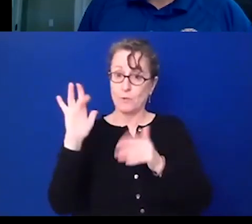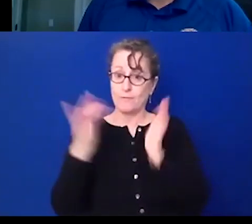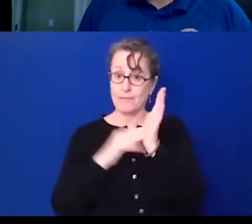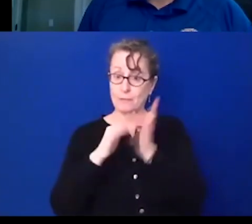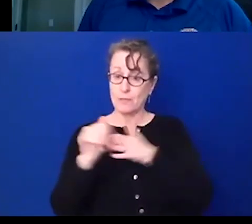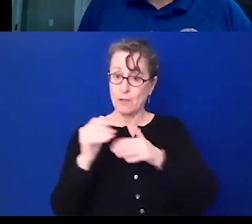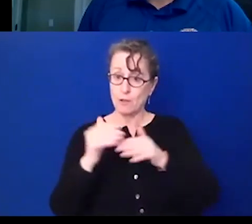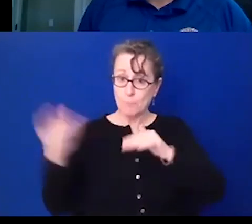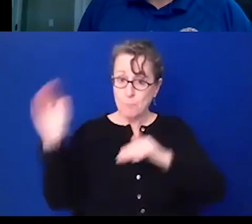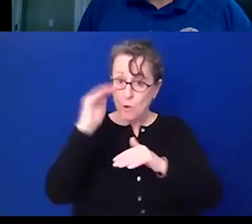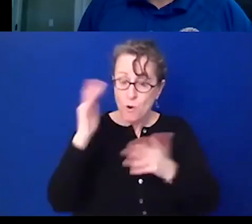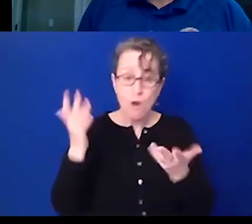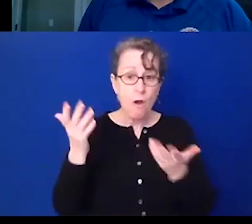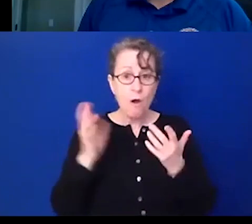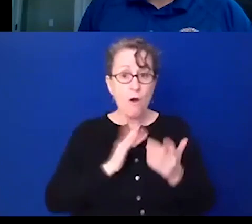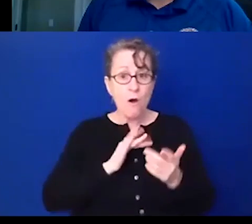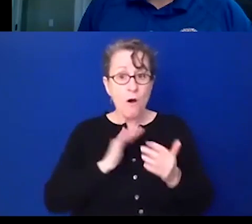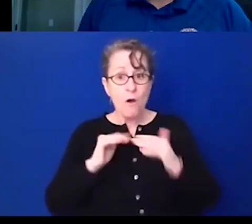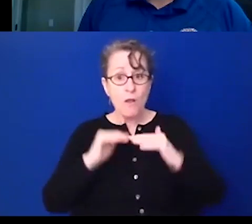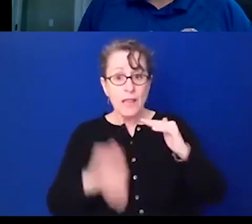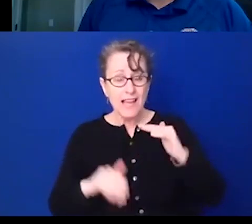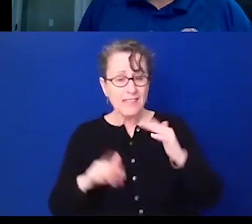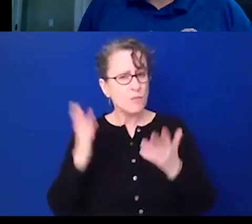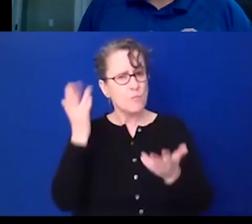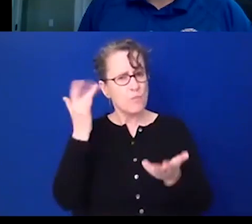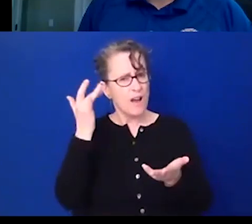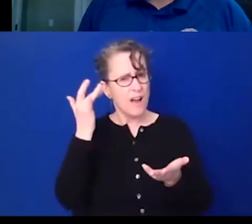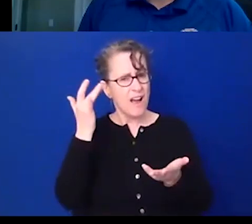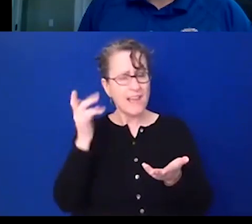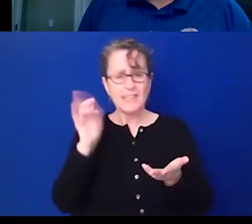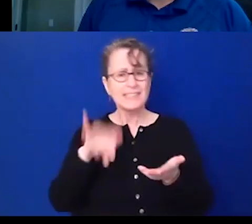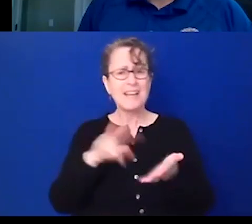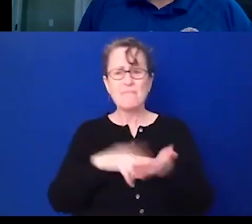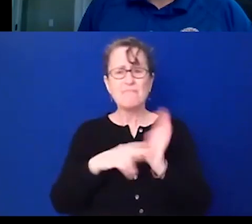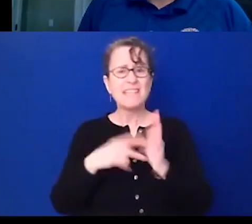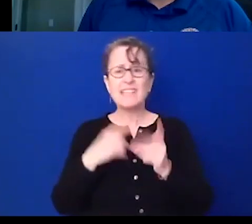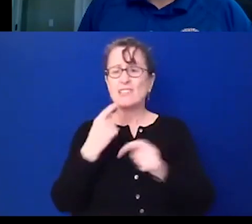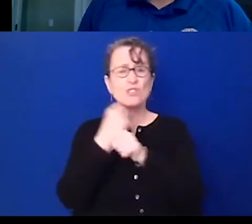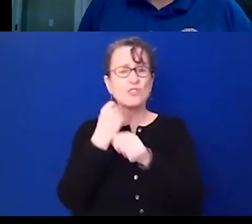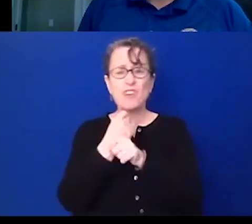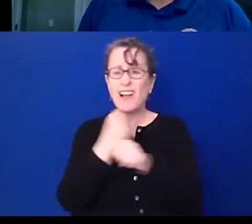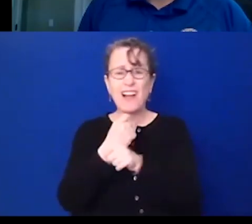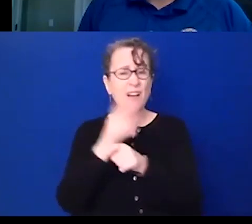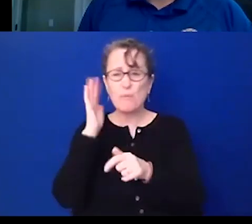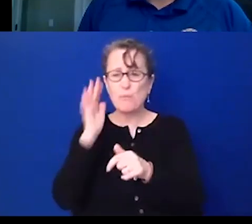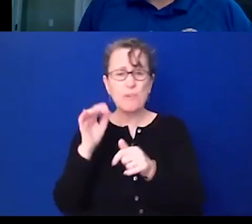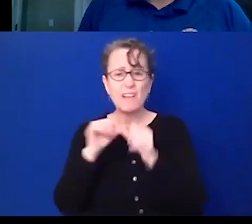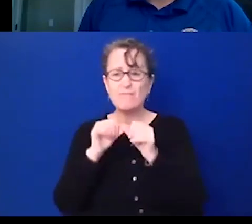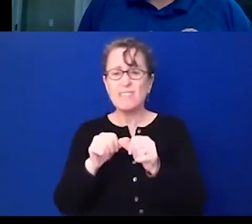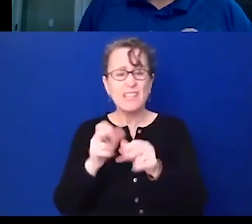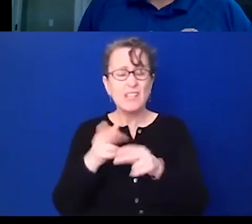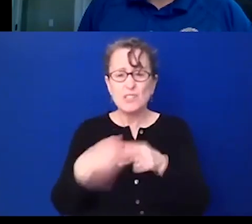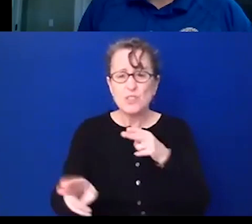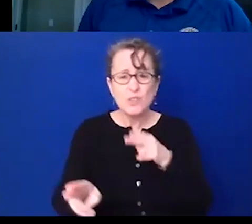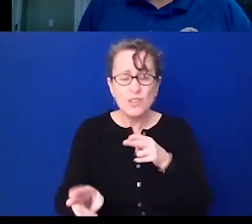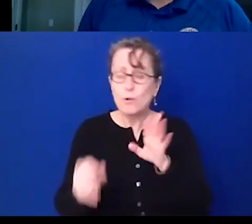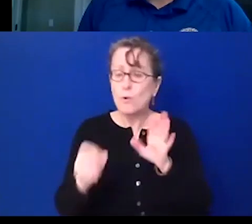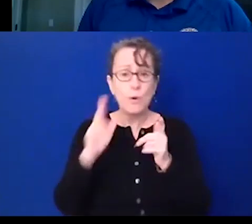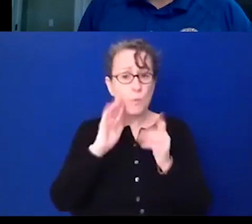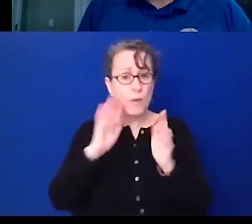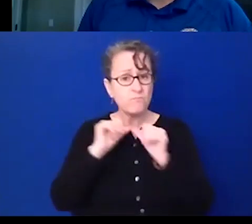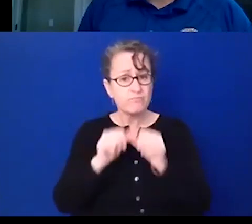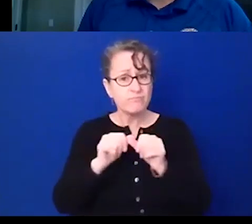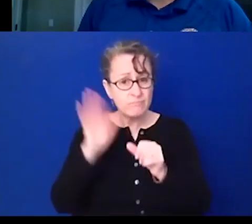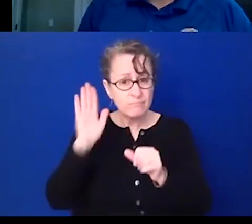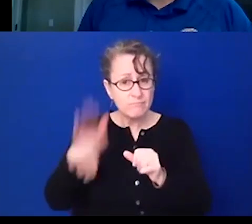that speak to the longevity of the truck? Are you expecting the life of this vehicle to be 10 years? And then